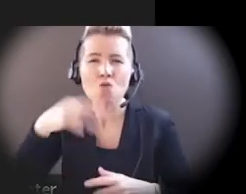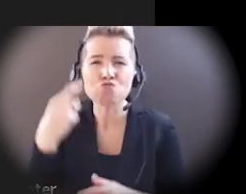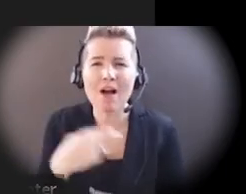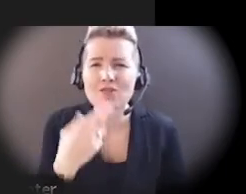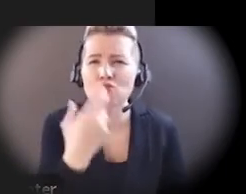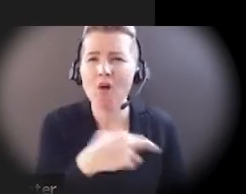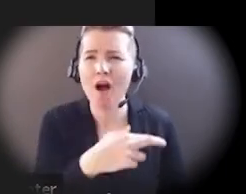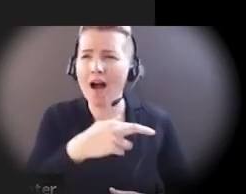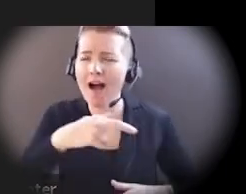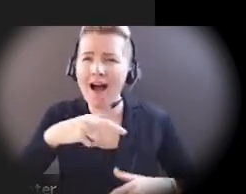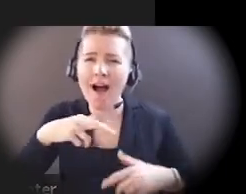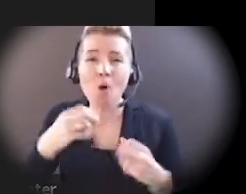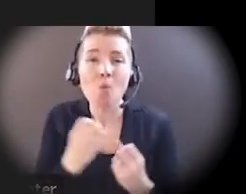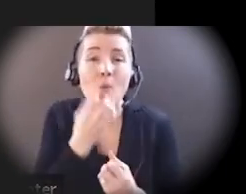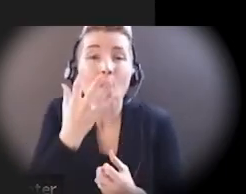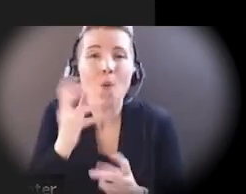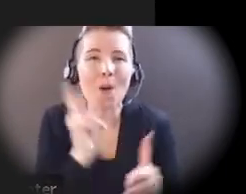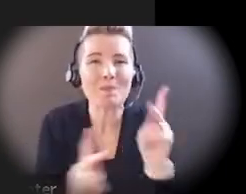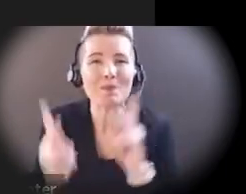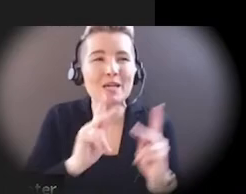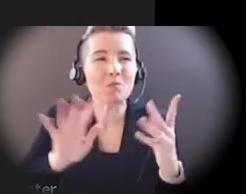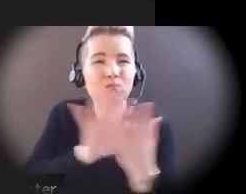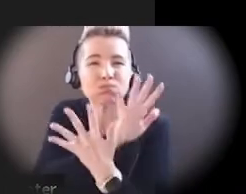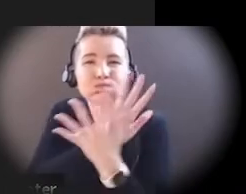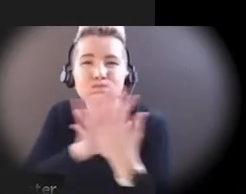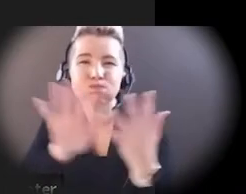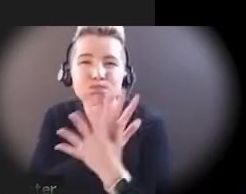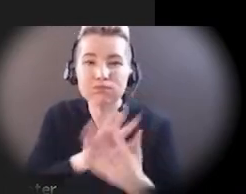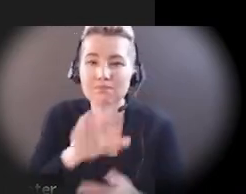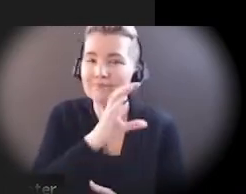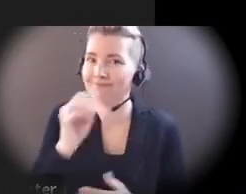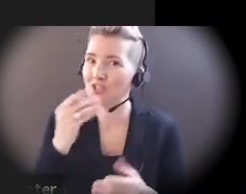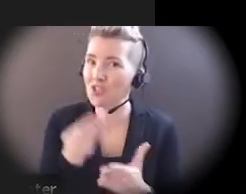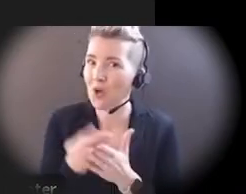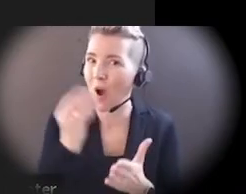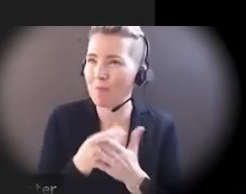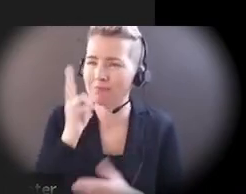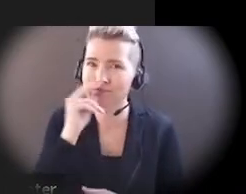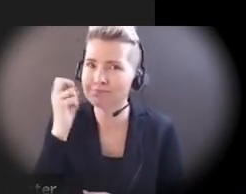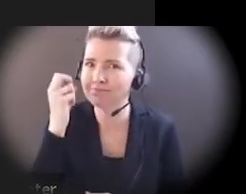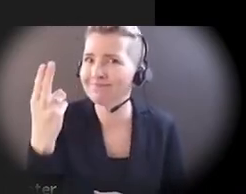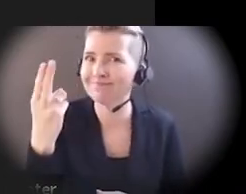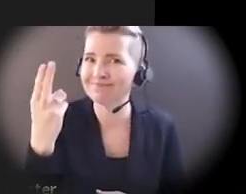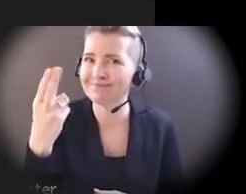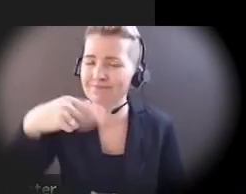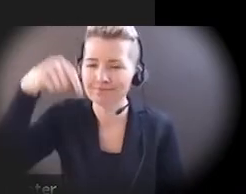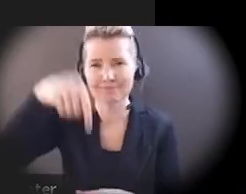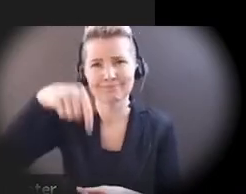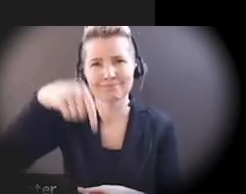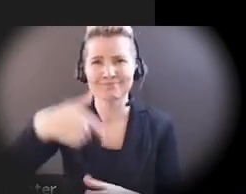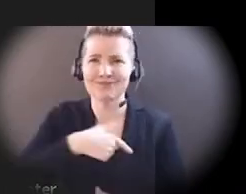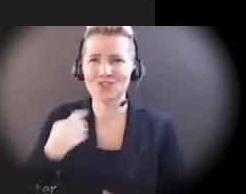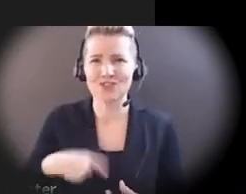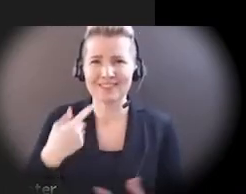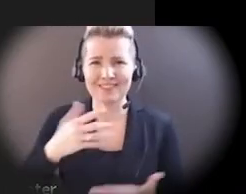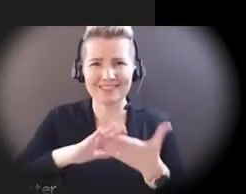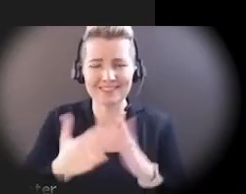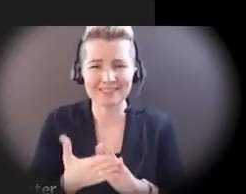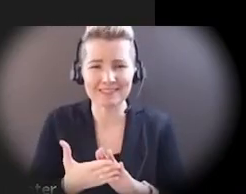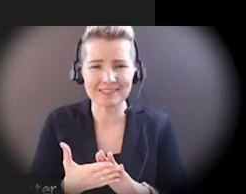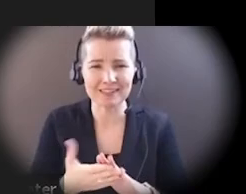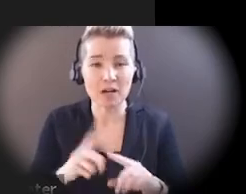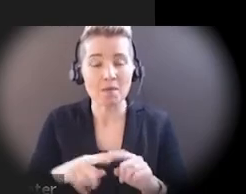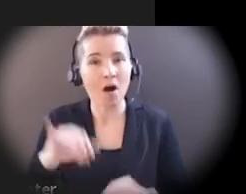and some of the most unusual shopping around. But it's even more than that. What